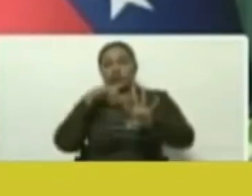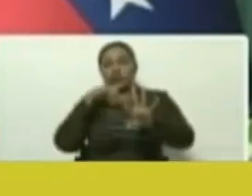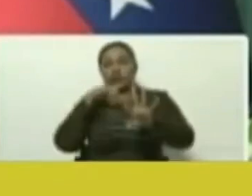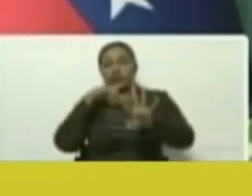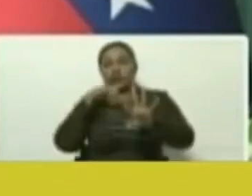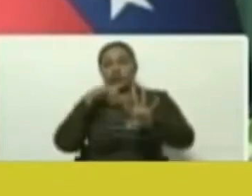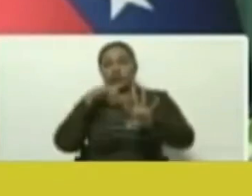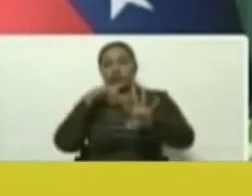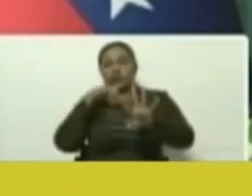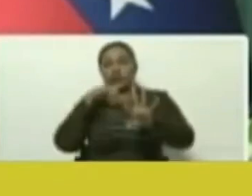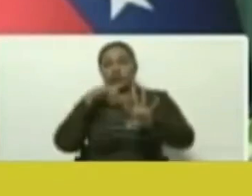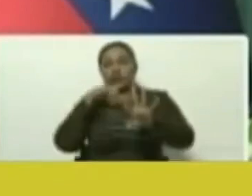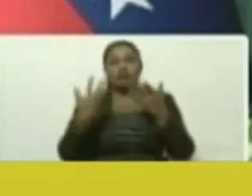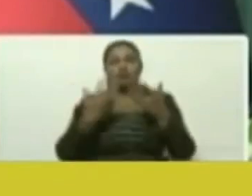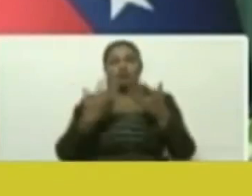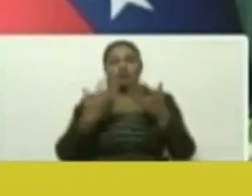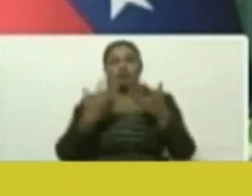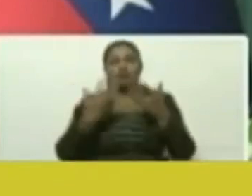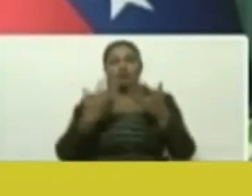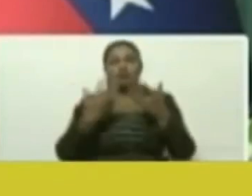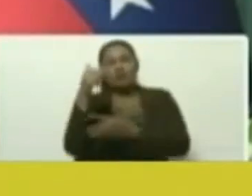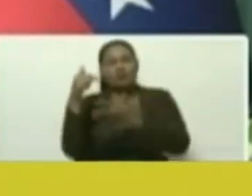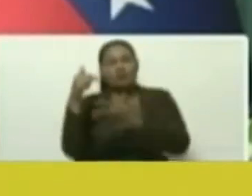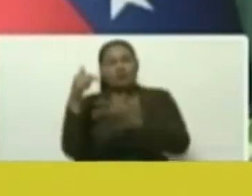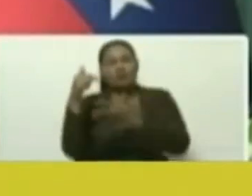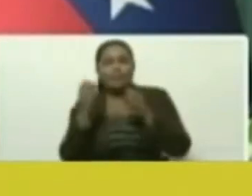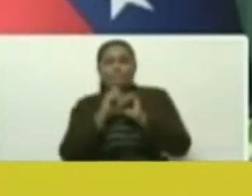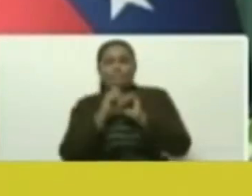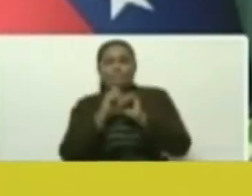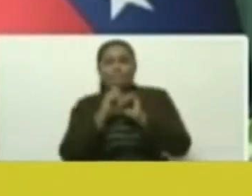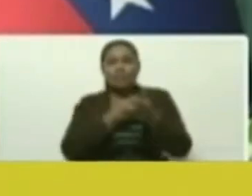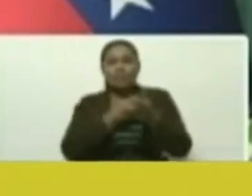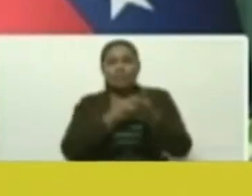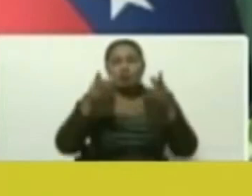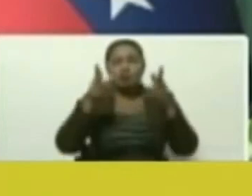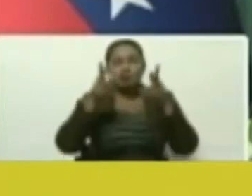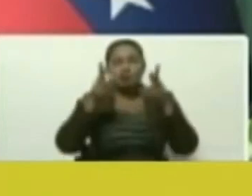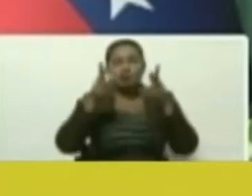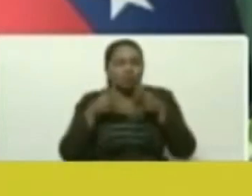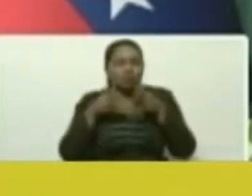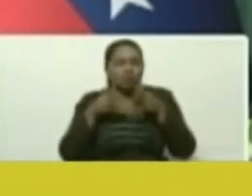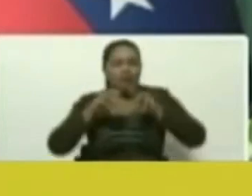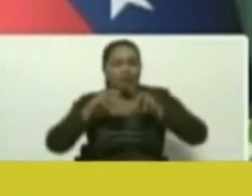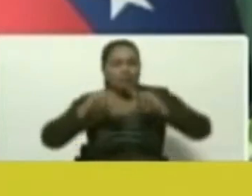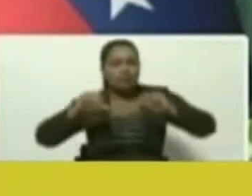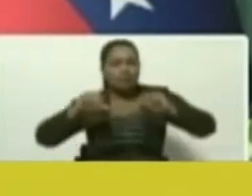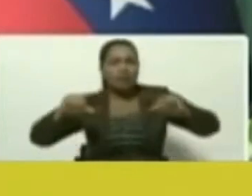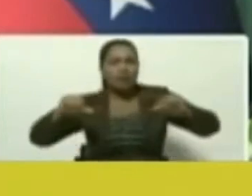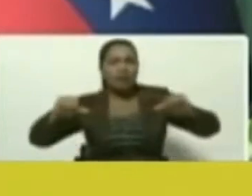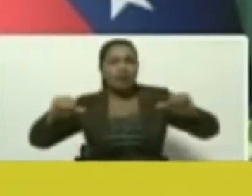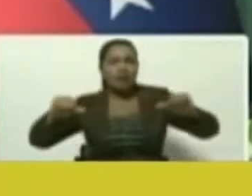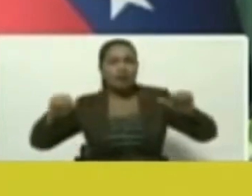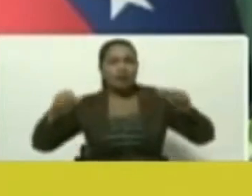We are very rich in regarding the value of biodiversity.